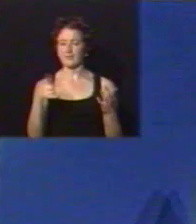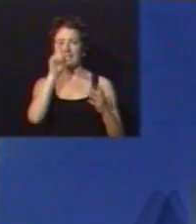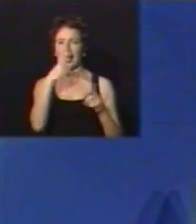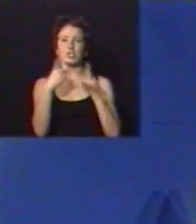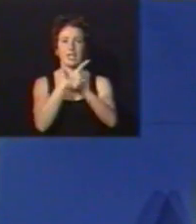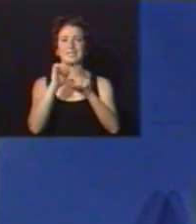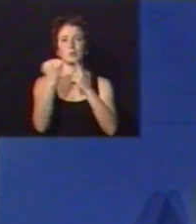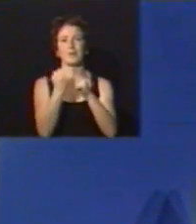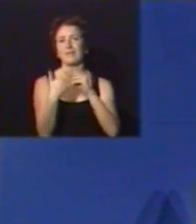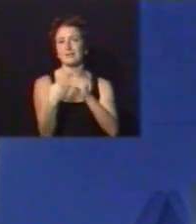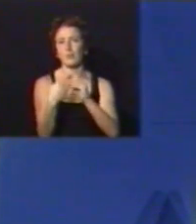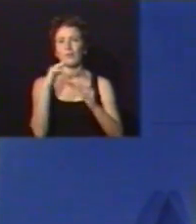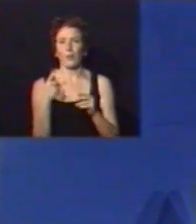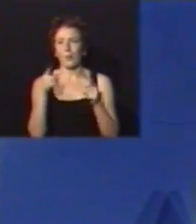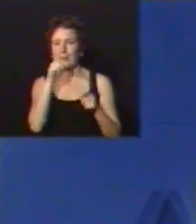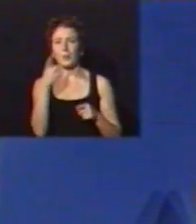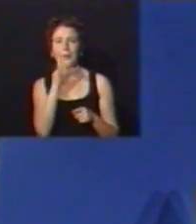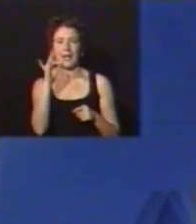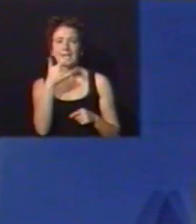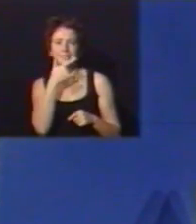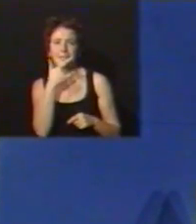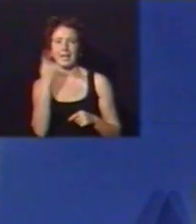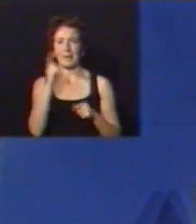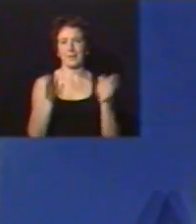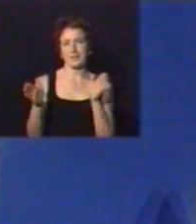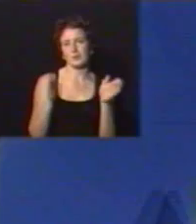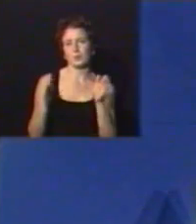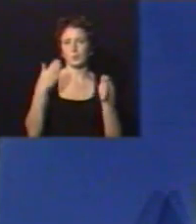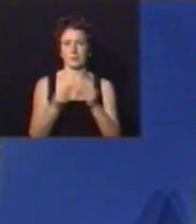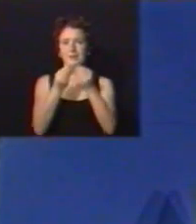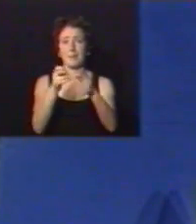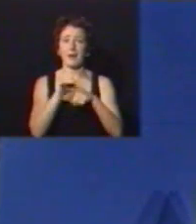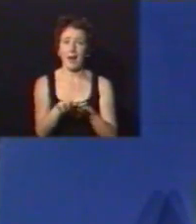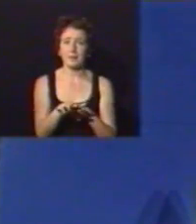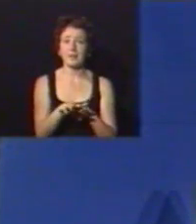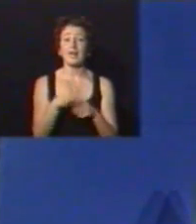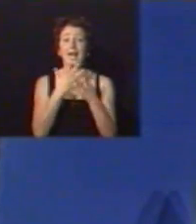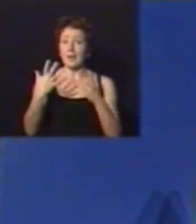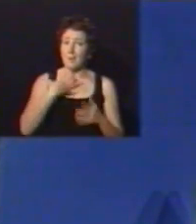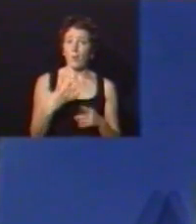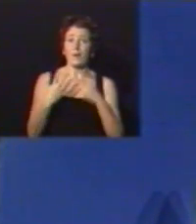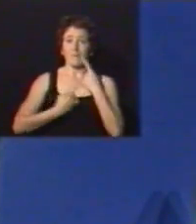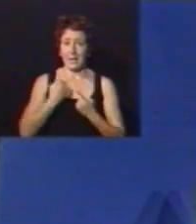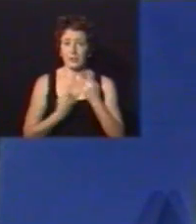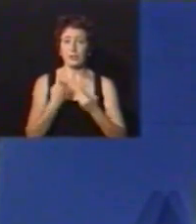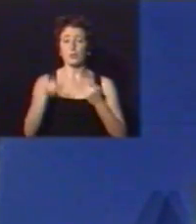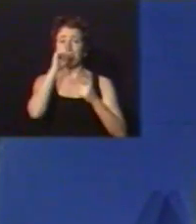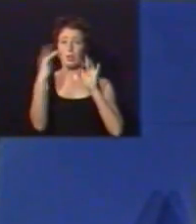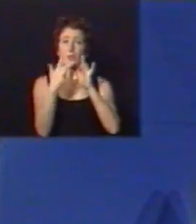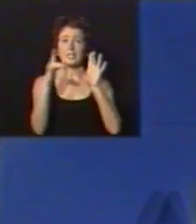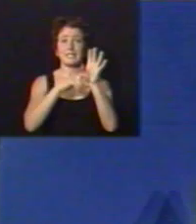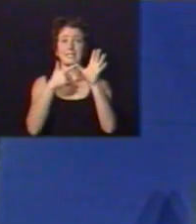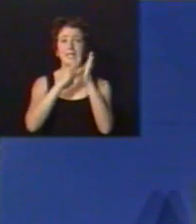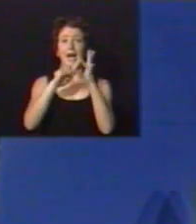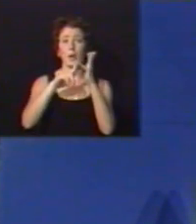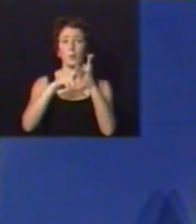changed. For any of these stories and others, you can contact Queer News Melbourne on the internet by going to Yahoo